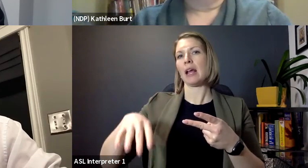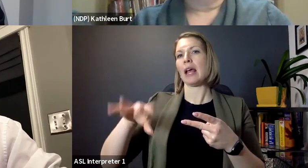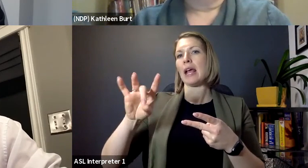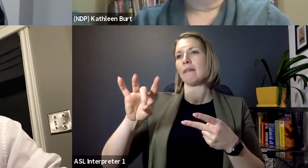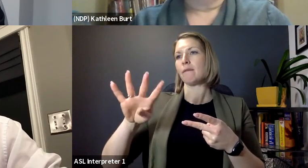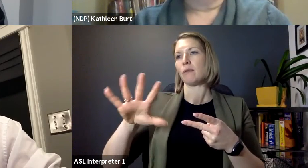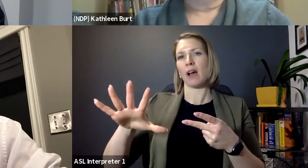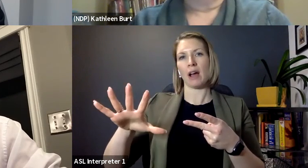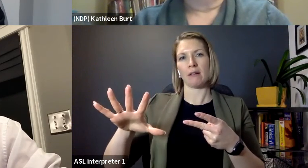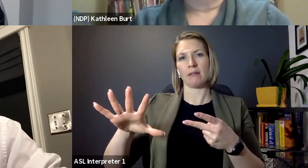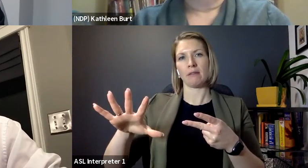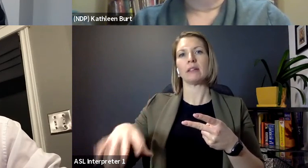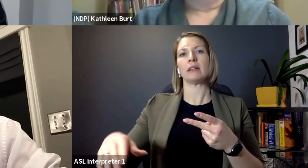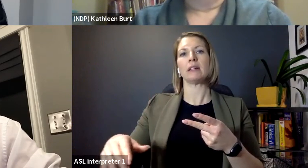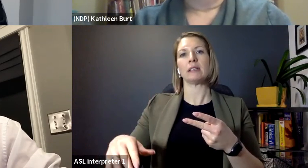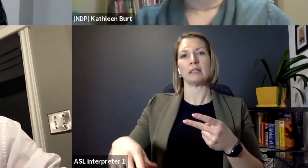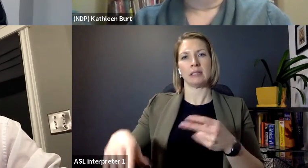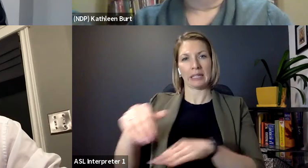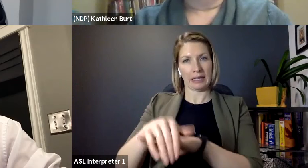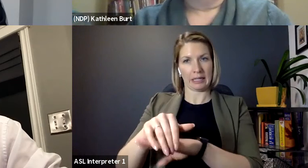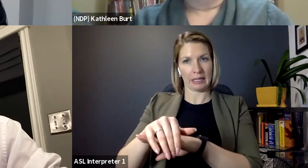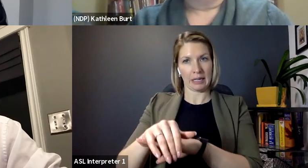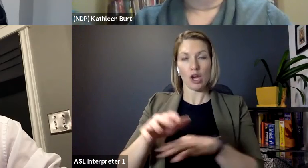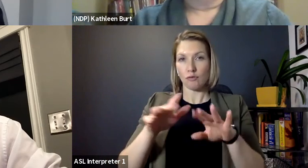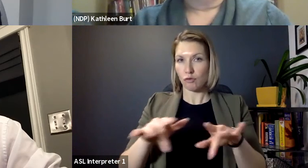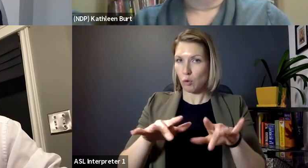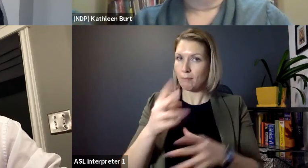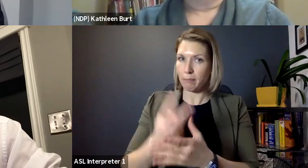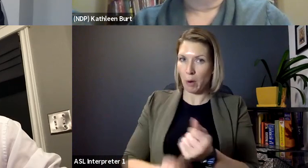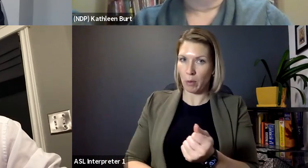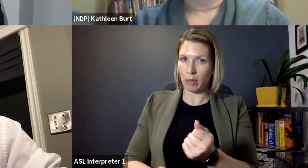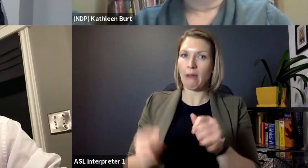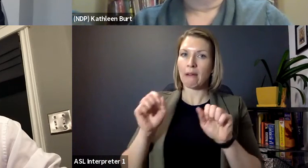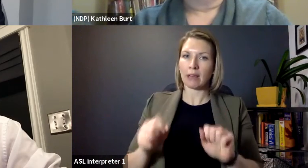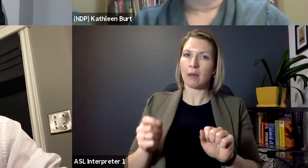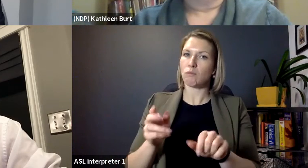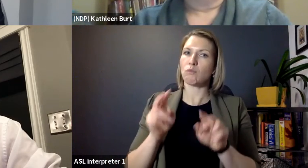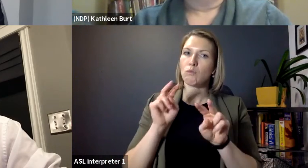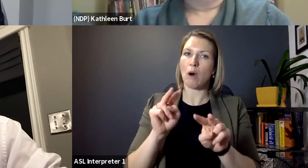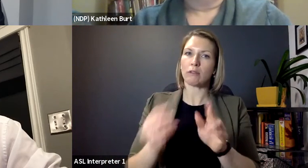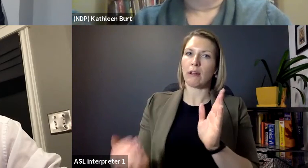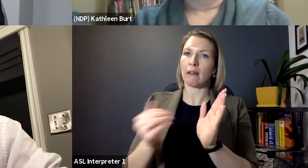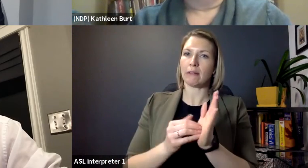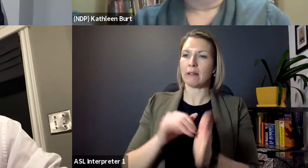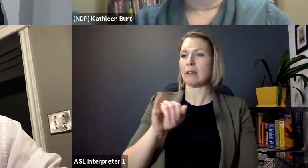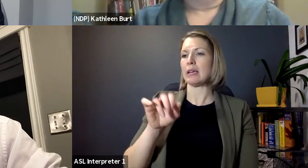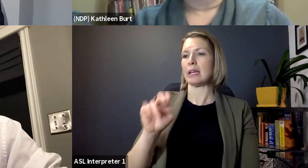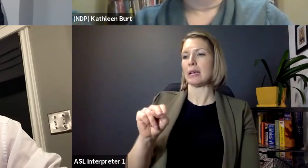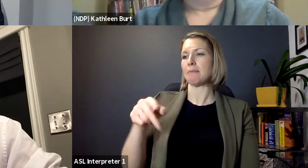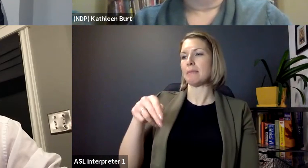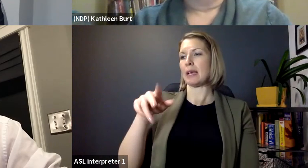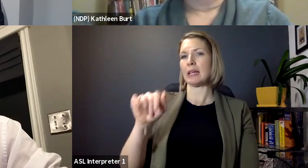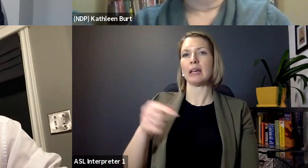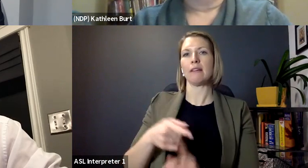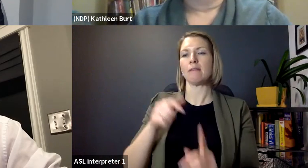recorded and will be available for viewing after the event. That's all for this evening. I'm Ian Patey from the Rotary Club of Avalon